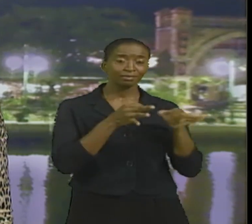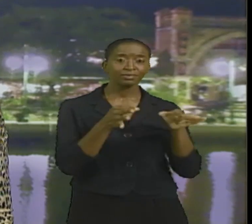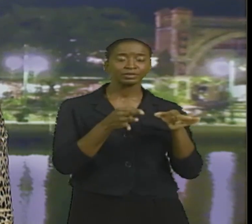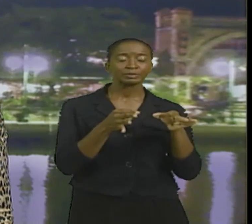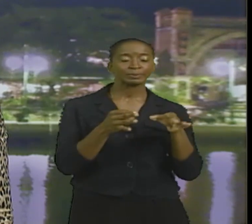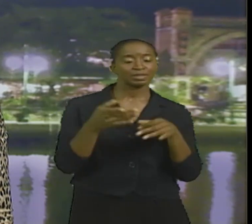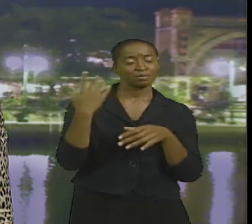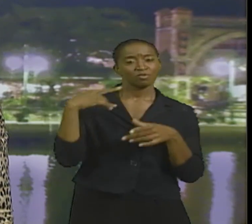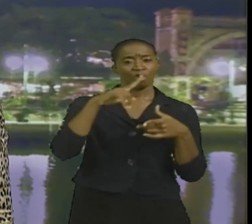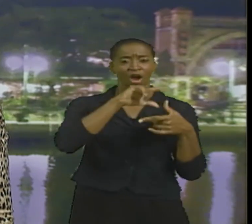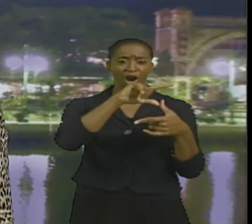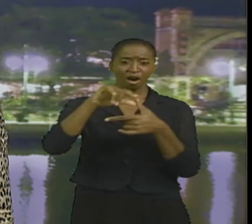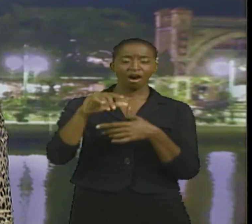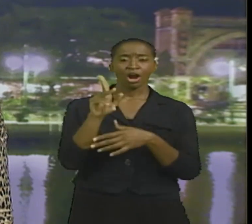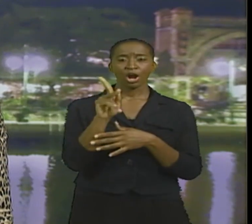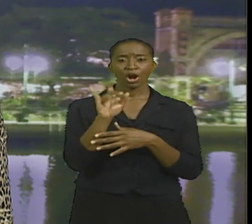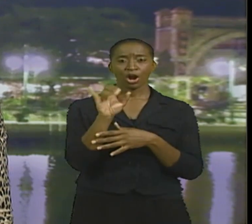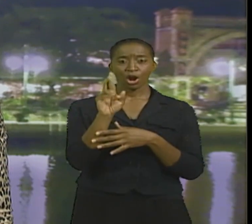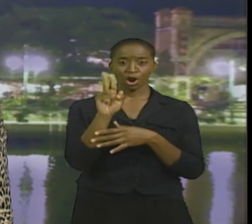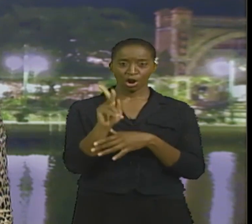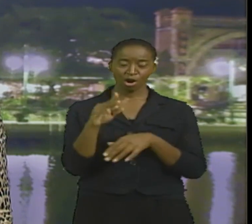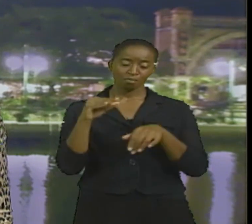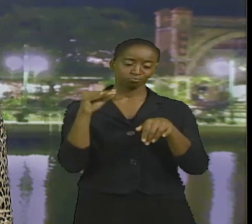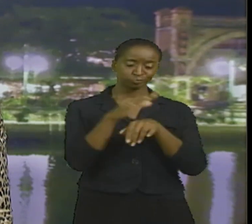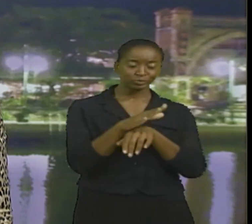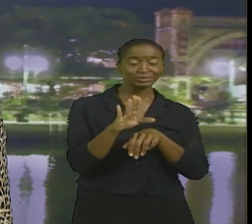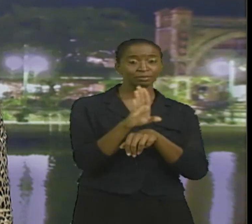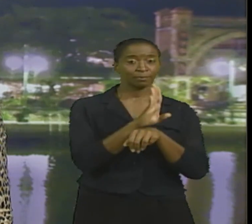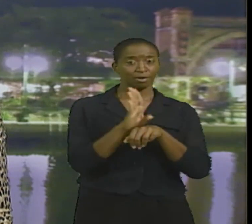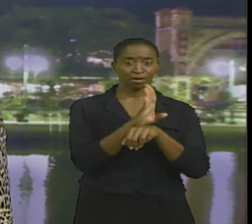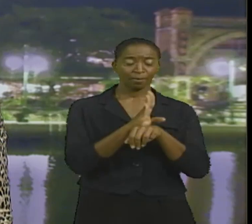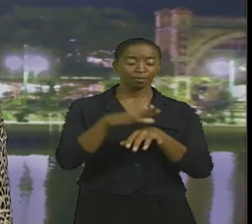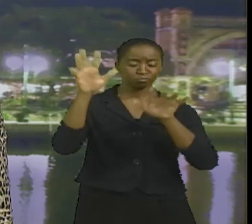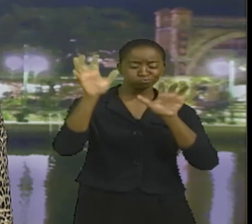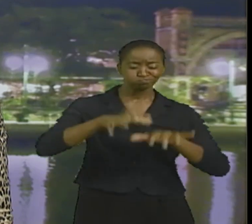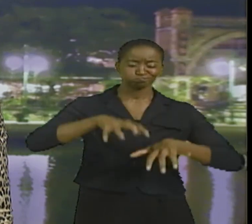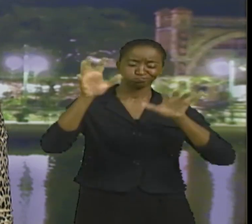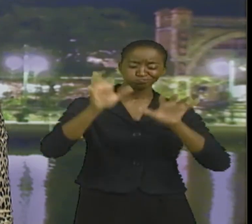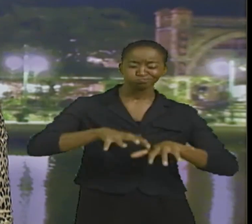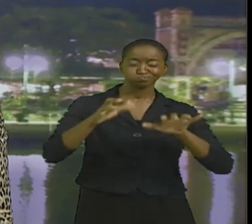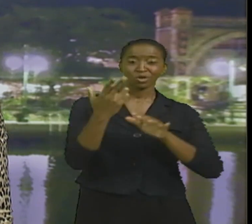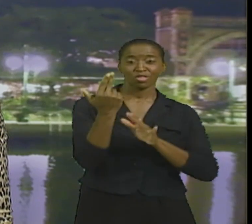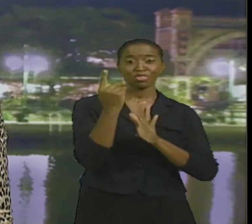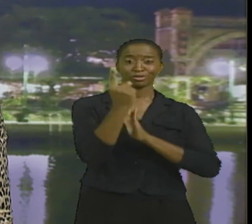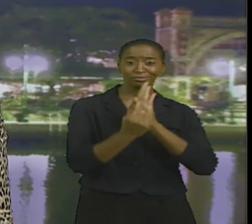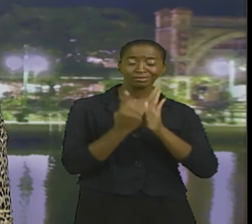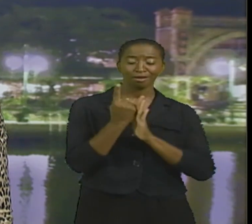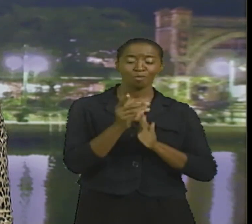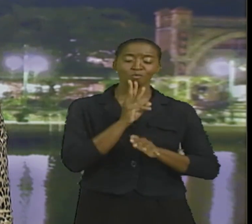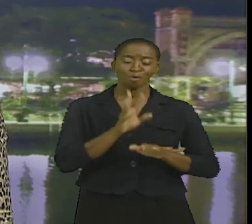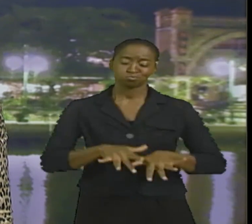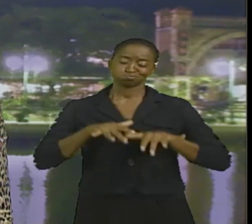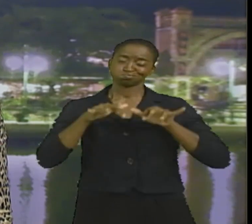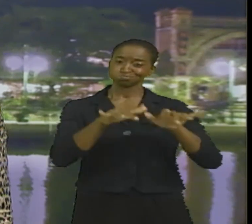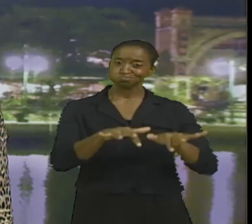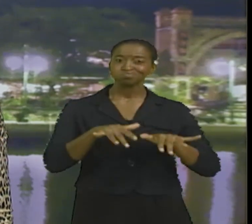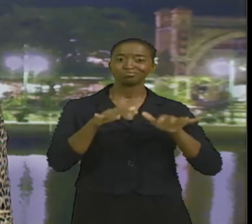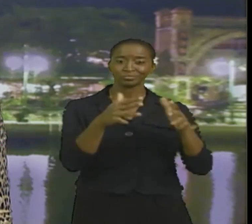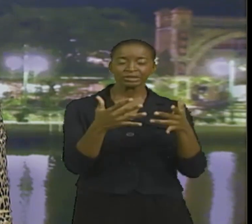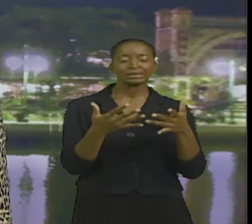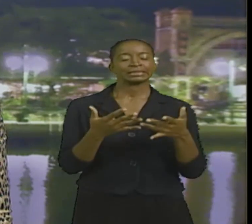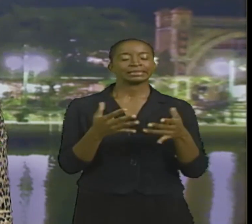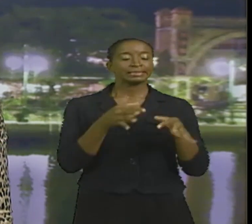island. He told the summit it brought almost 13 hours of rainfall and flooding to the island. Dr. Walcott says that government and Barbadians